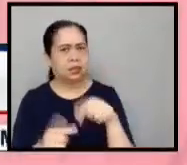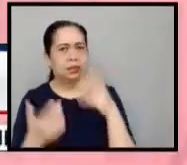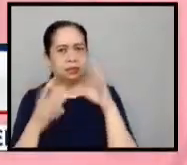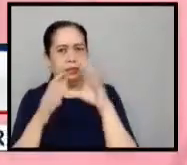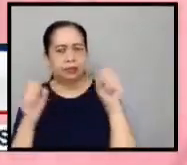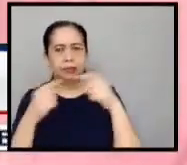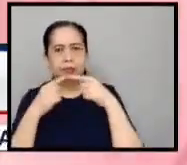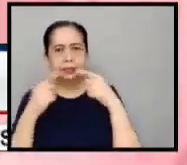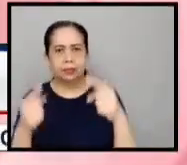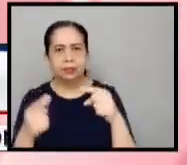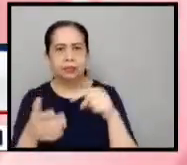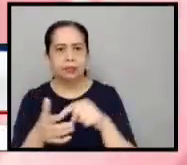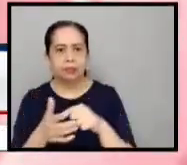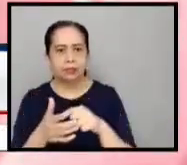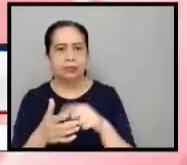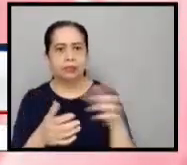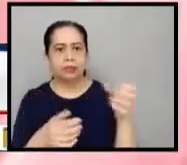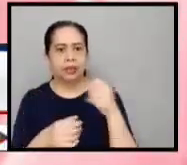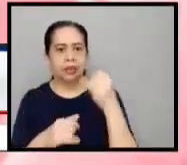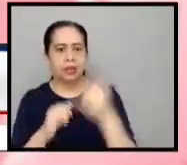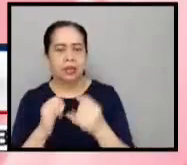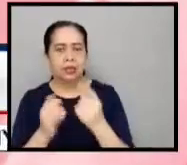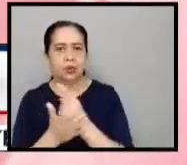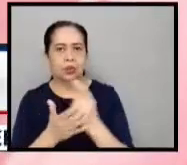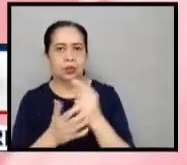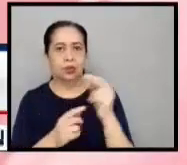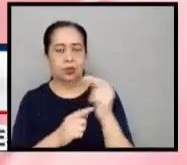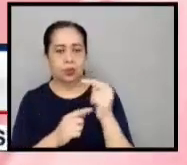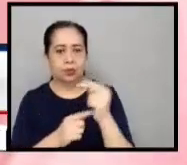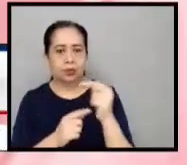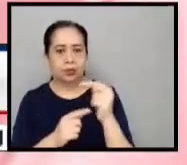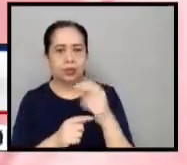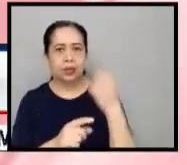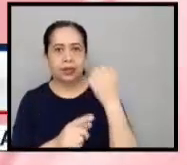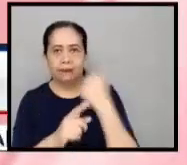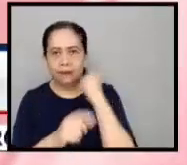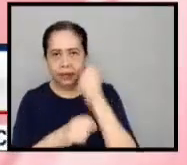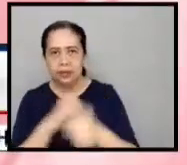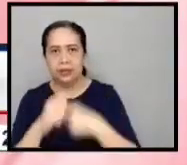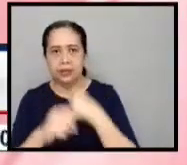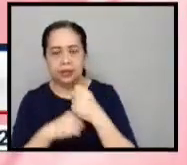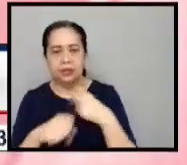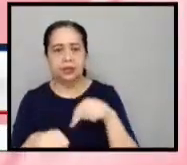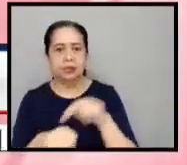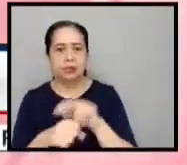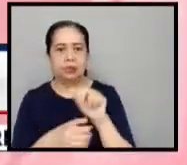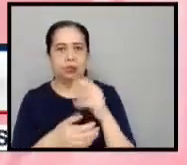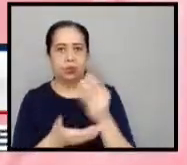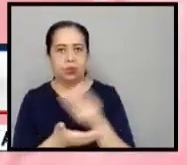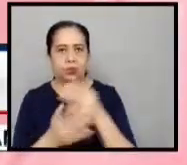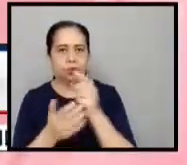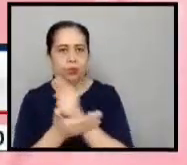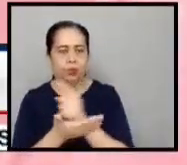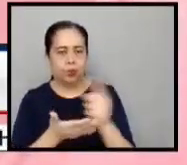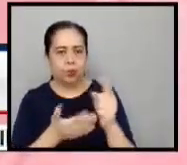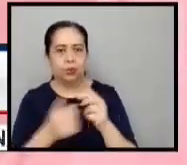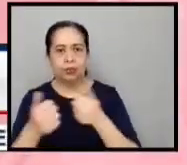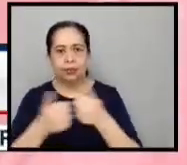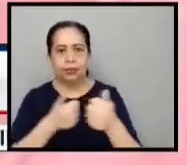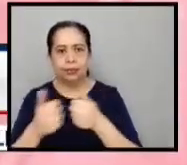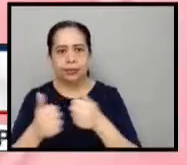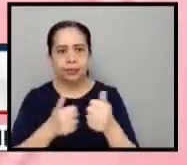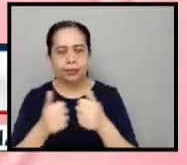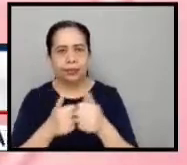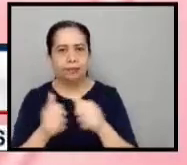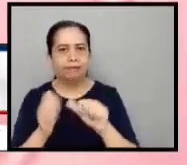na to designated the last week of November of each year as the National Music Week with the NAMCIA competitions as the main highlights